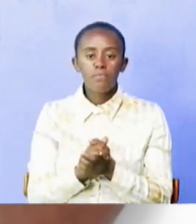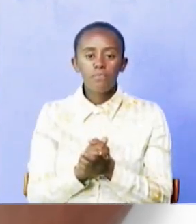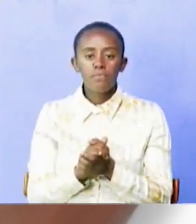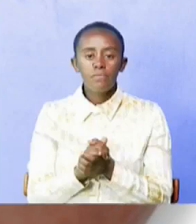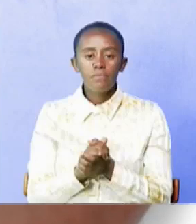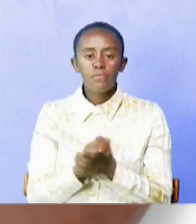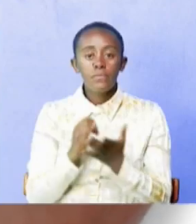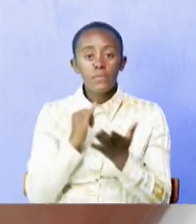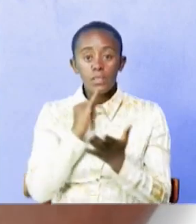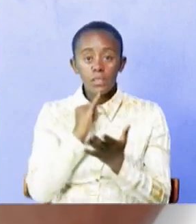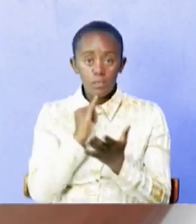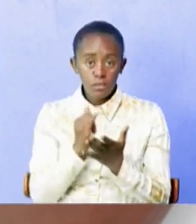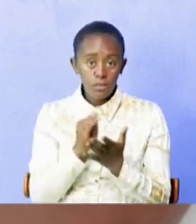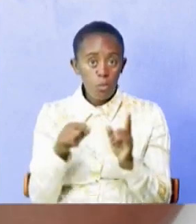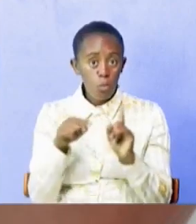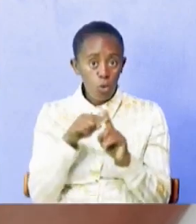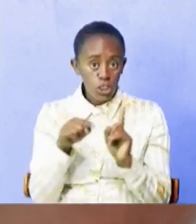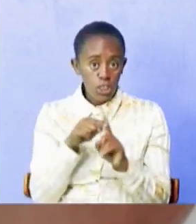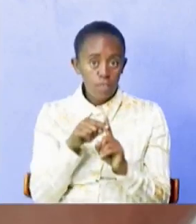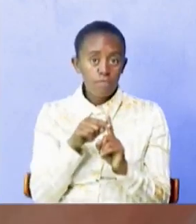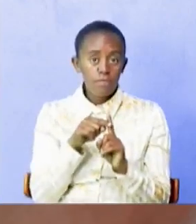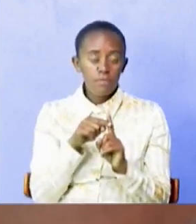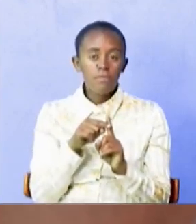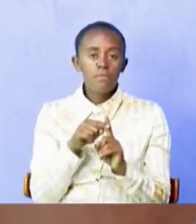is positive,